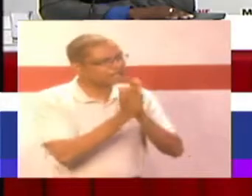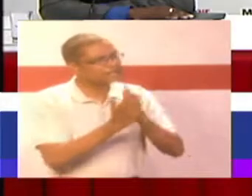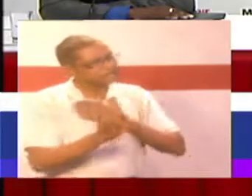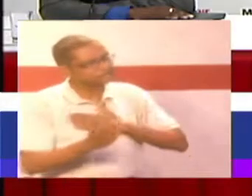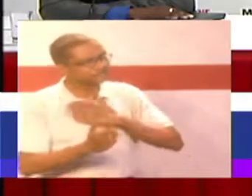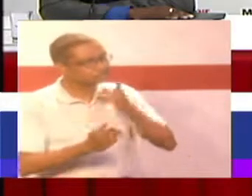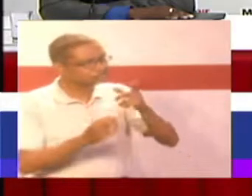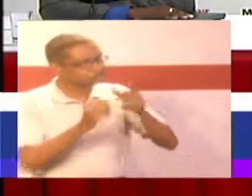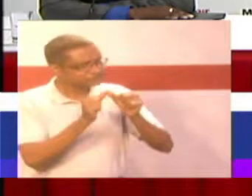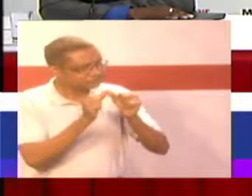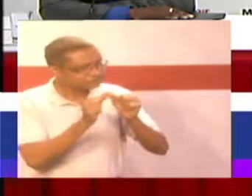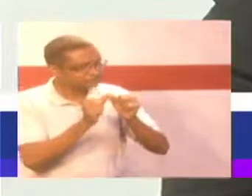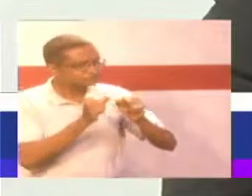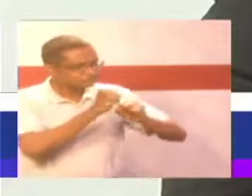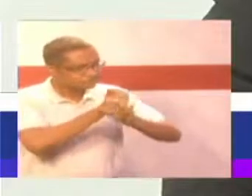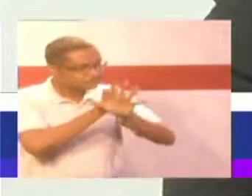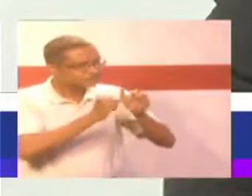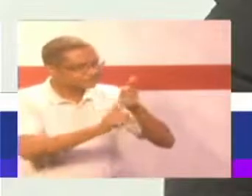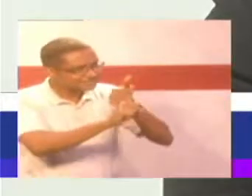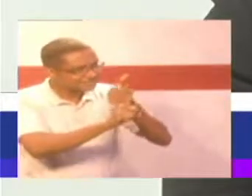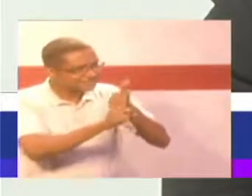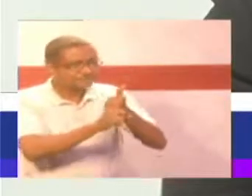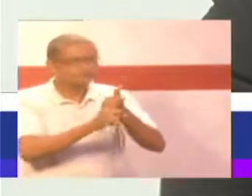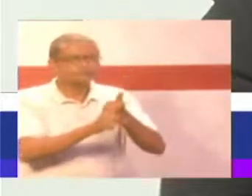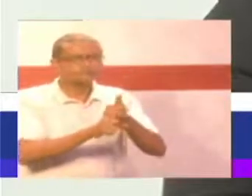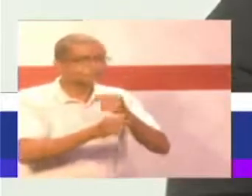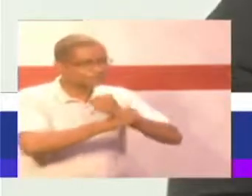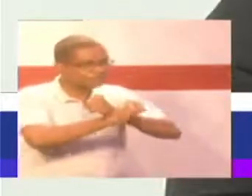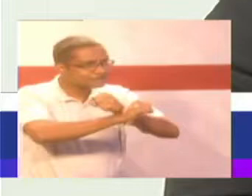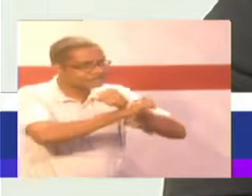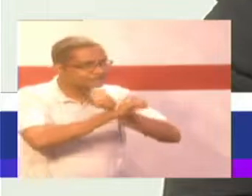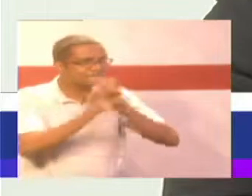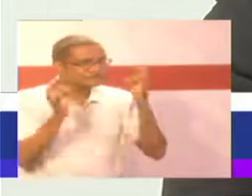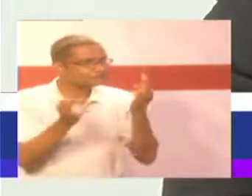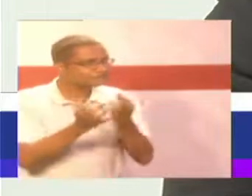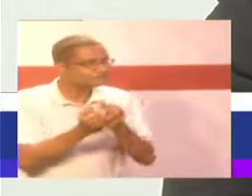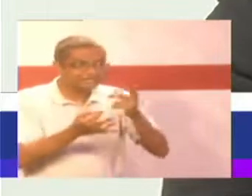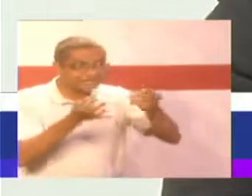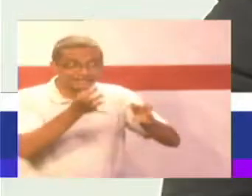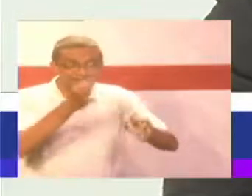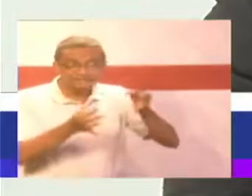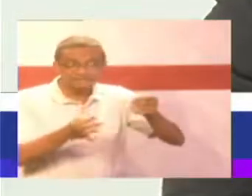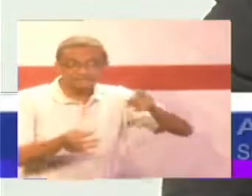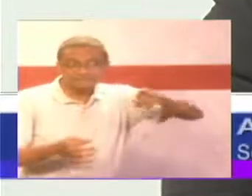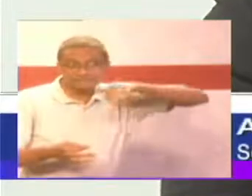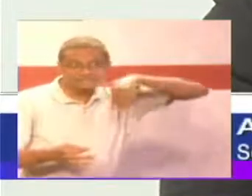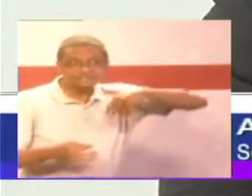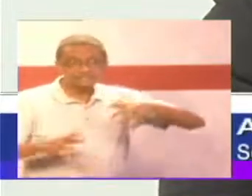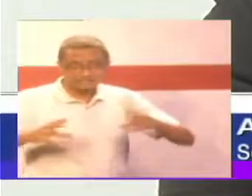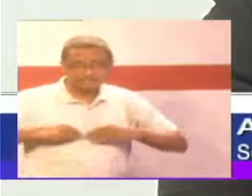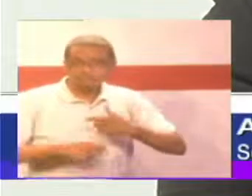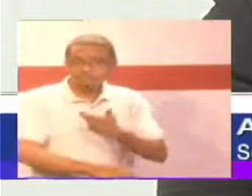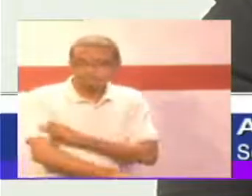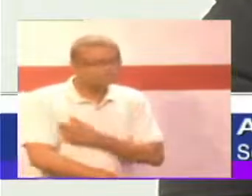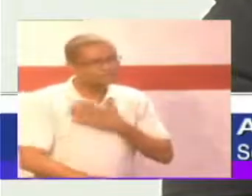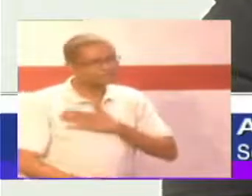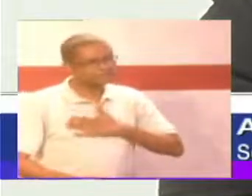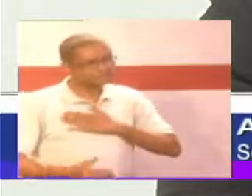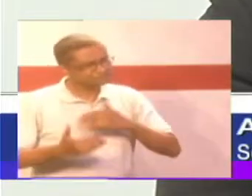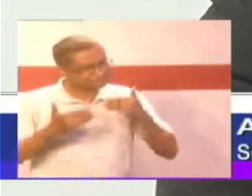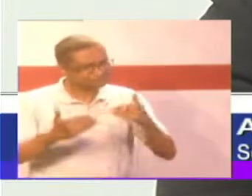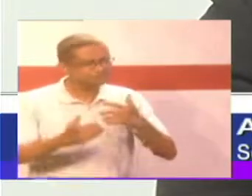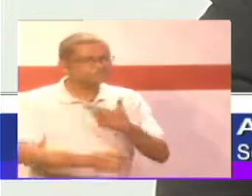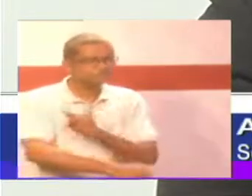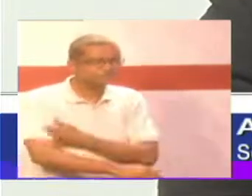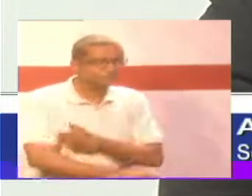protect yourself and your loved ones. If you haven't received your COVID-19 vaccine as yet, please get yours now. We also